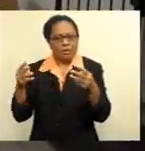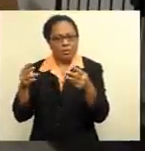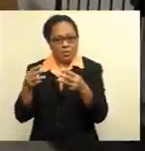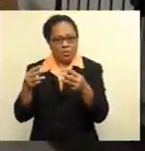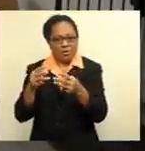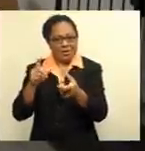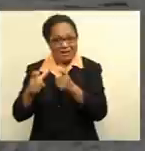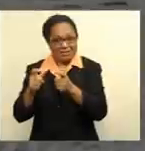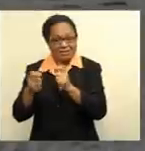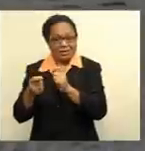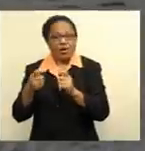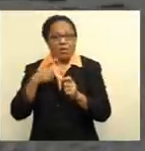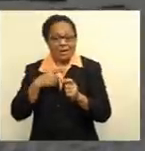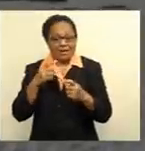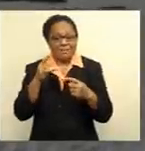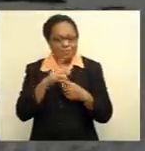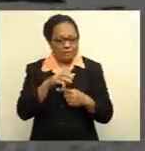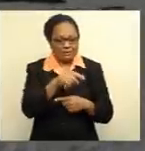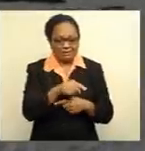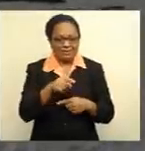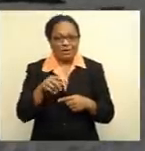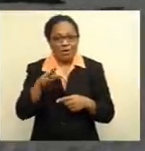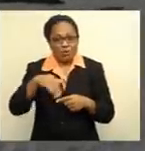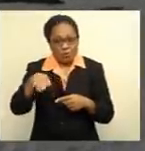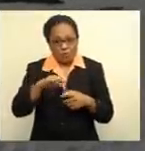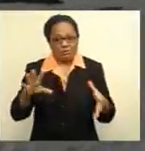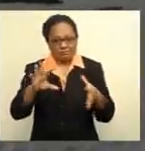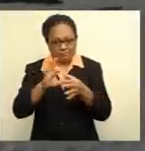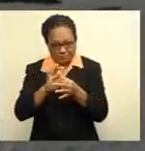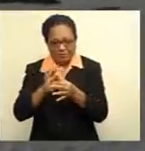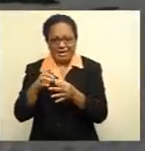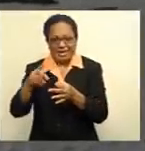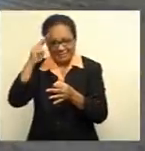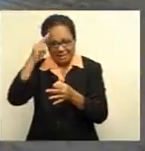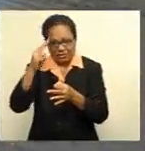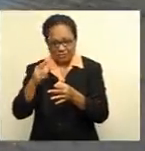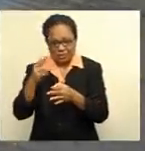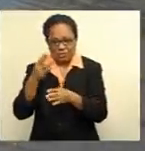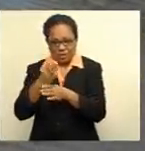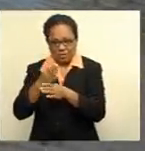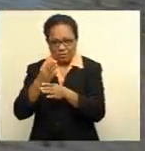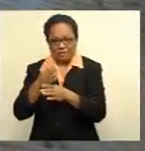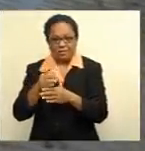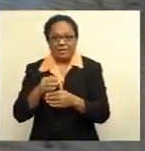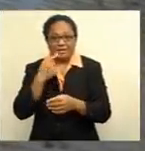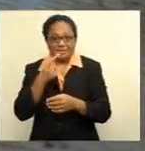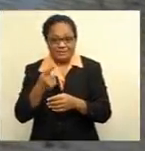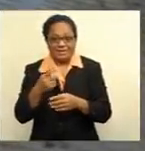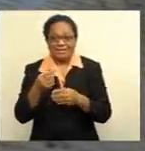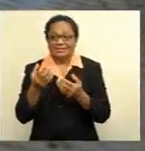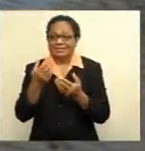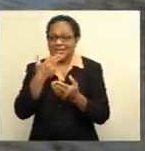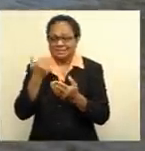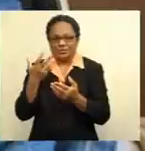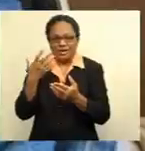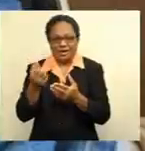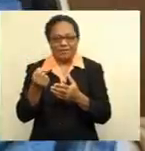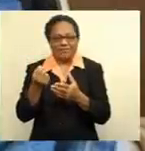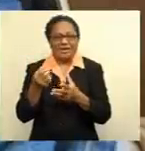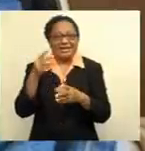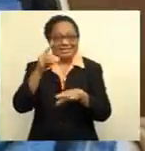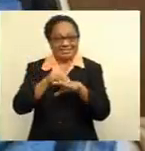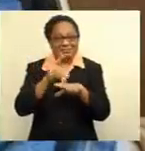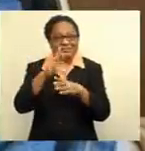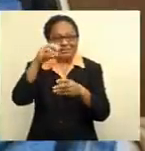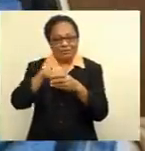a bipartisan and national action on climate change. Tawake has welcomed the disability inclusive intervention in the climate change